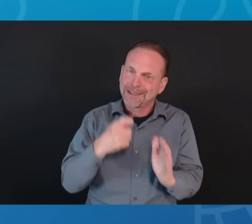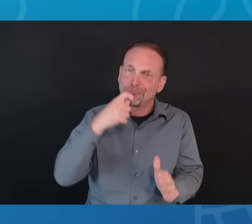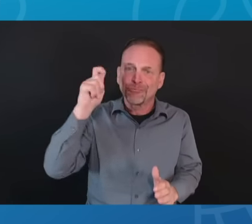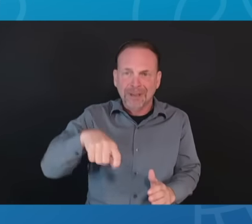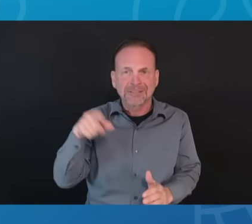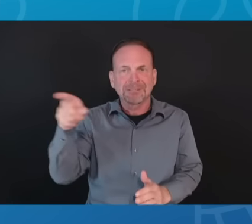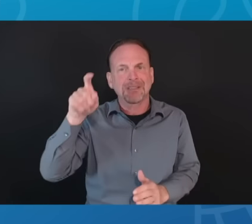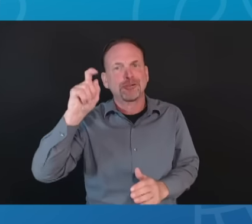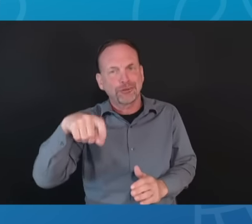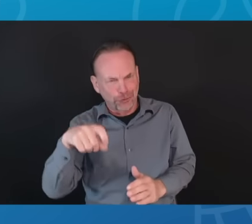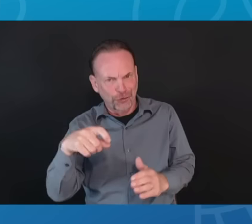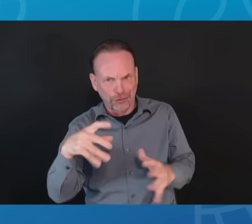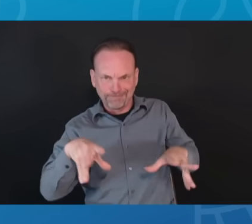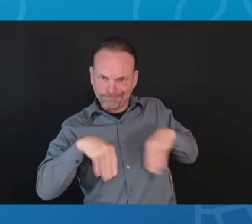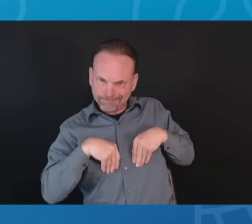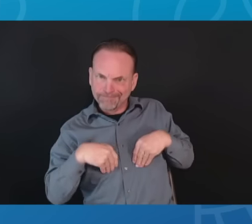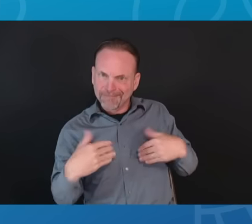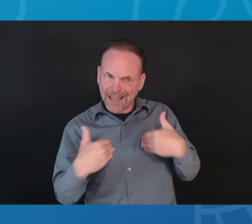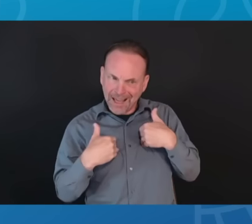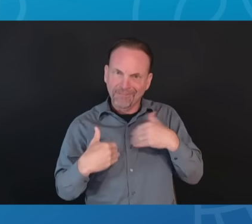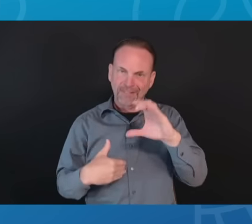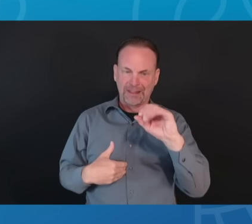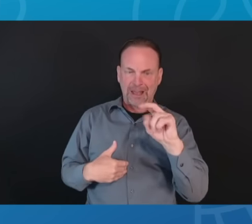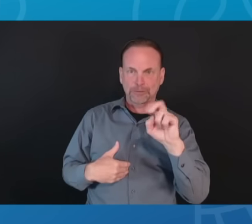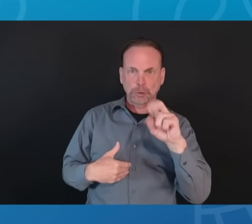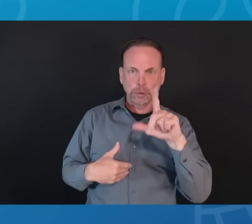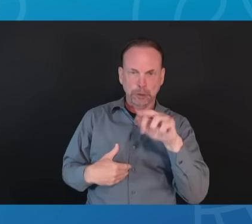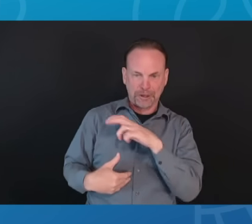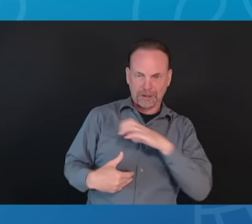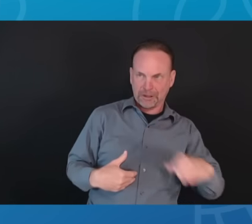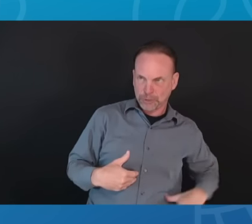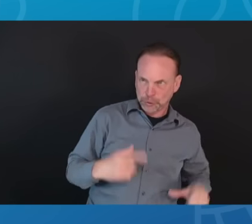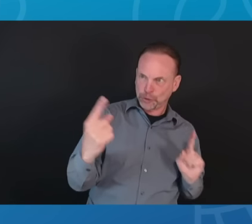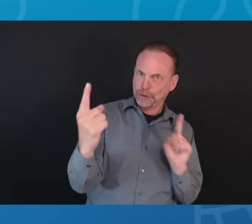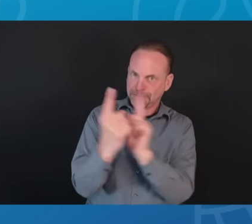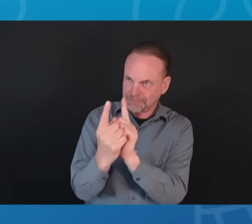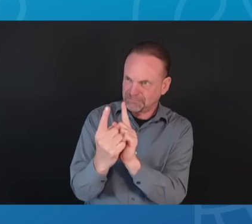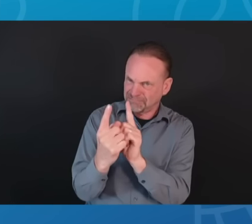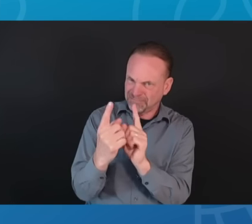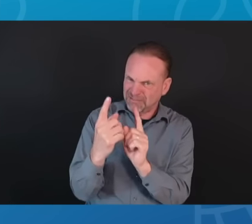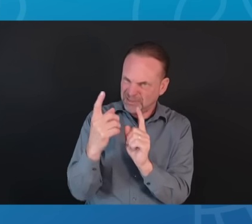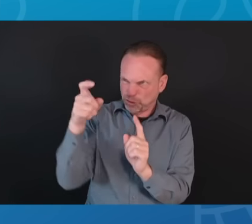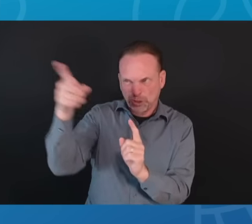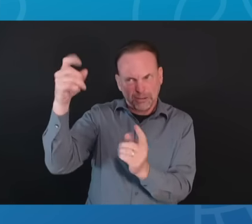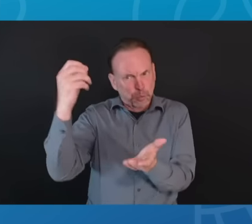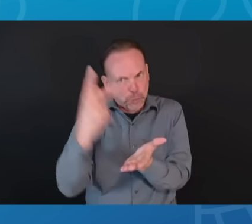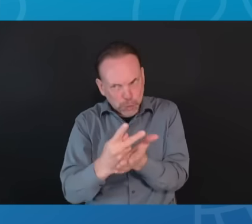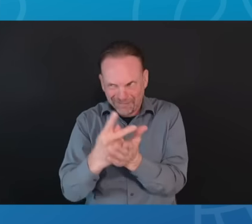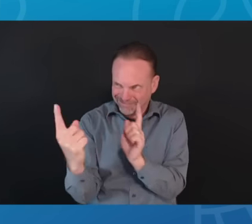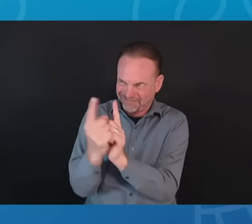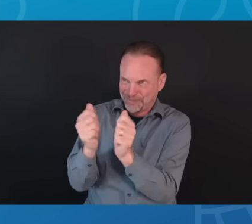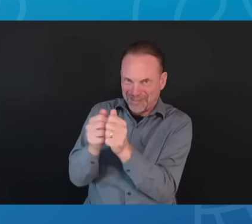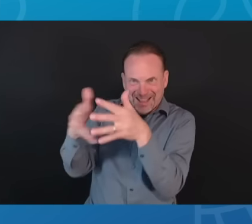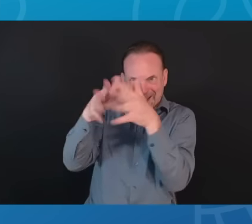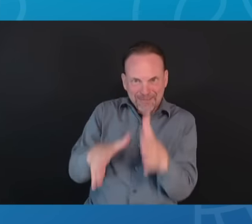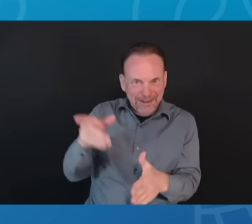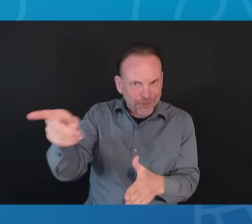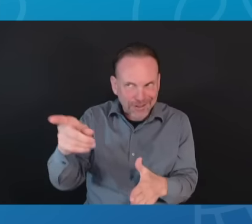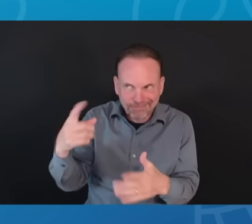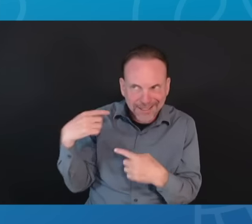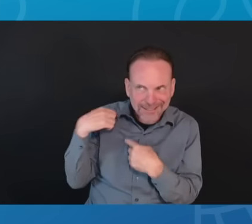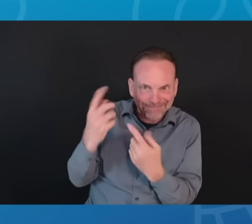detain an American citizen. And we're looking at the case very closely and considering our next steps. Do you know why they're not granting consular access,